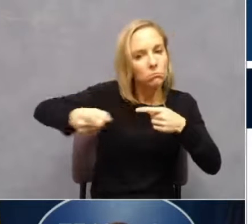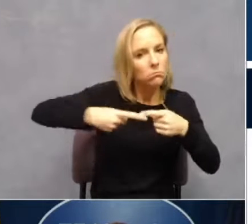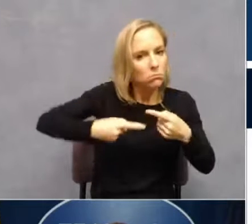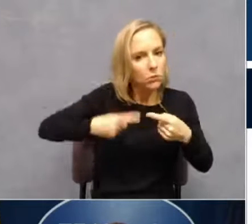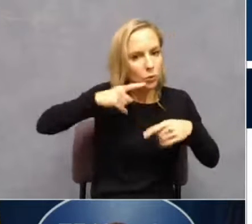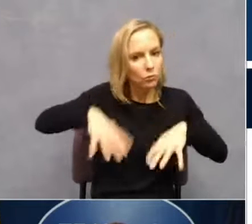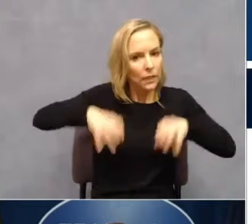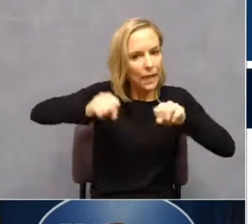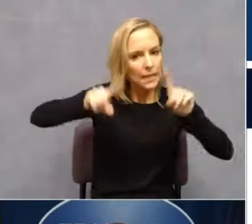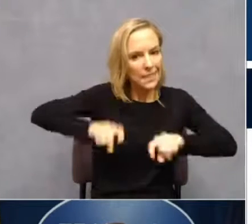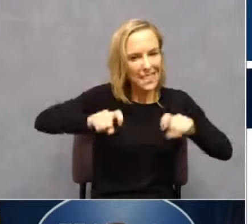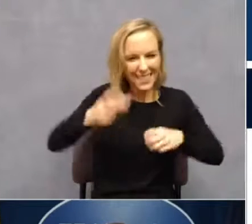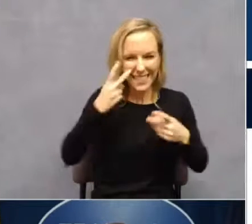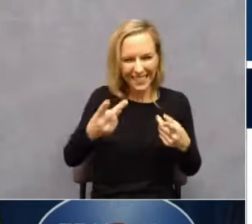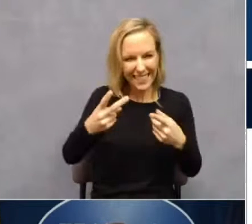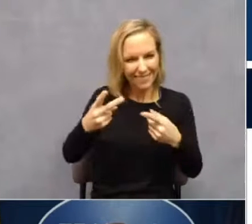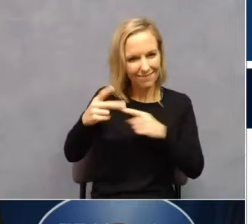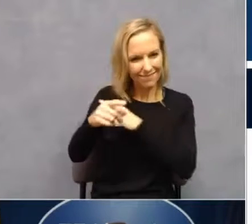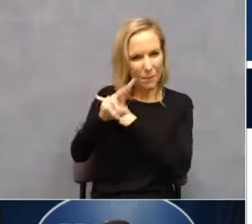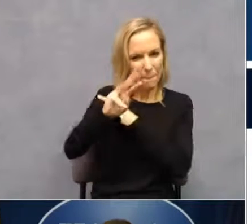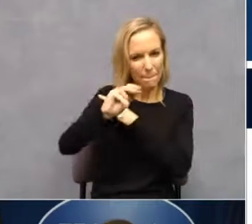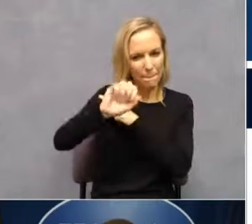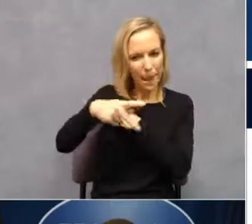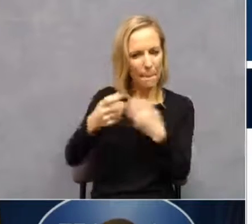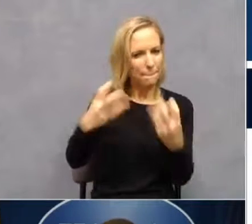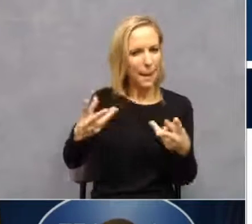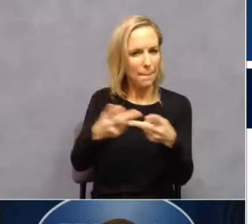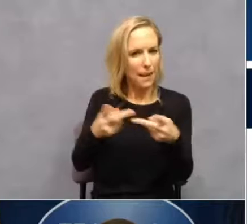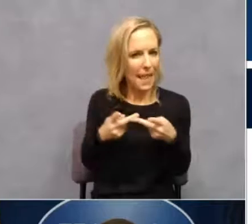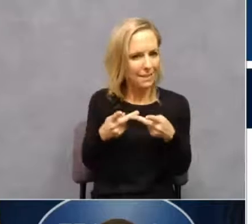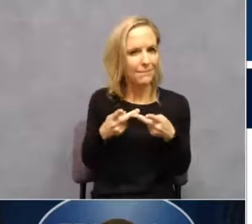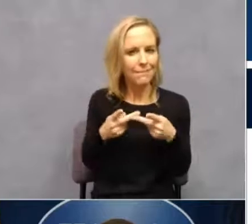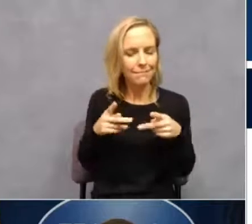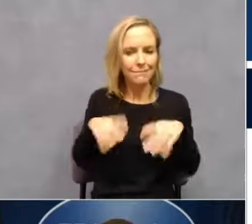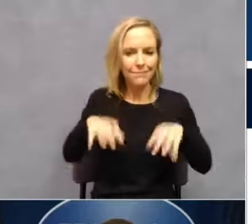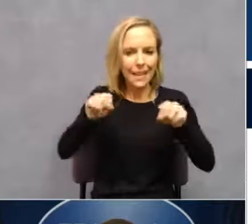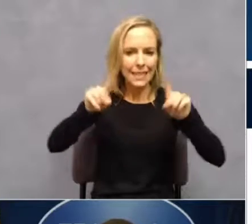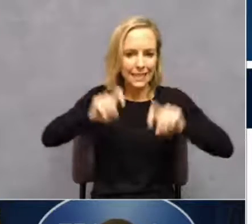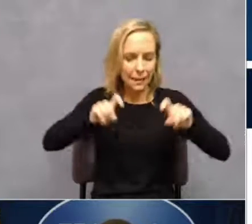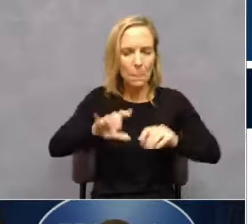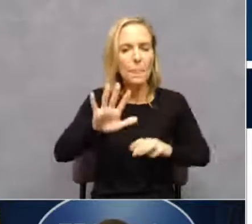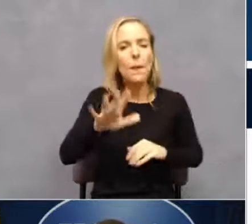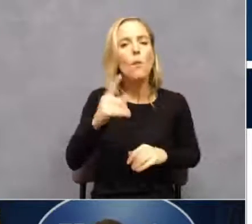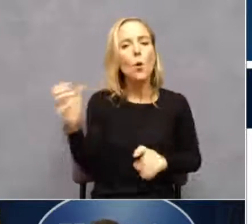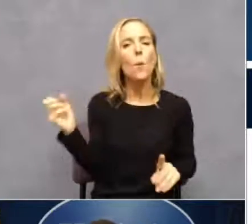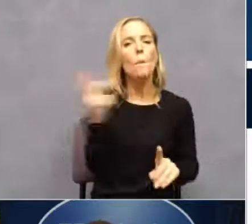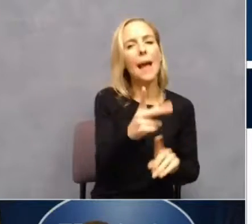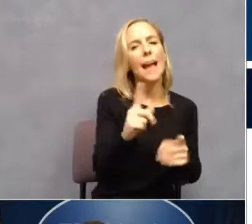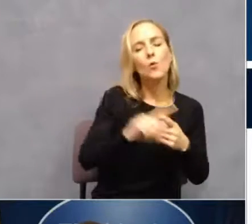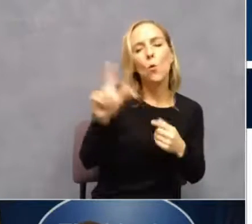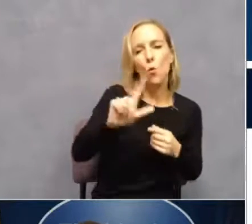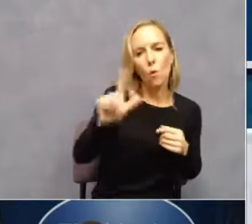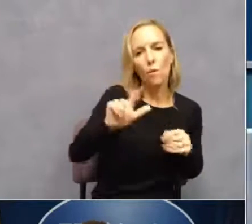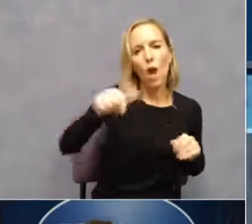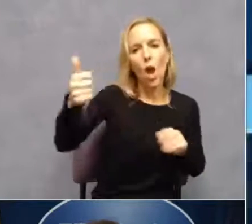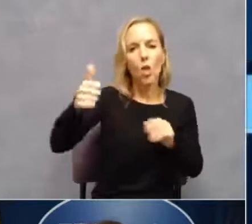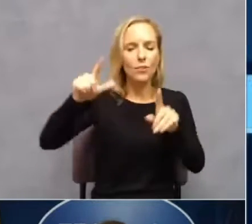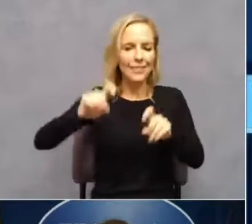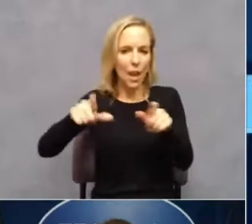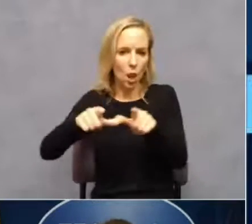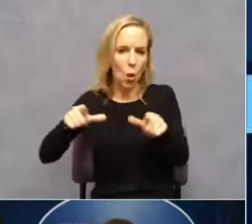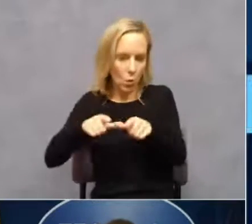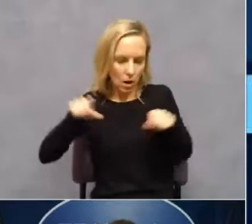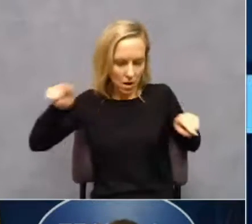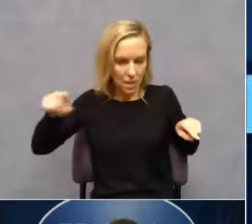number of locations. Let's go back to Louisville and the other testing locations since we have seen so much spread. So